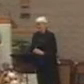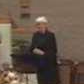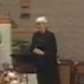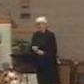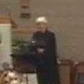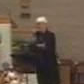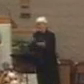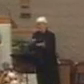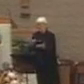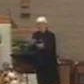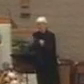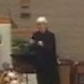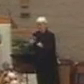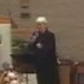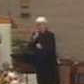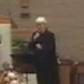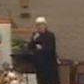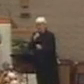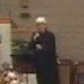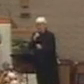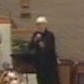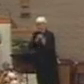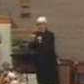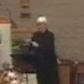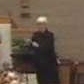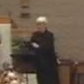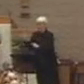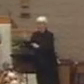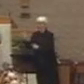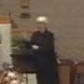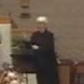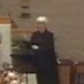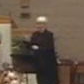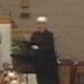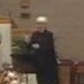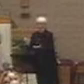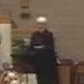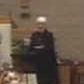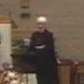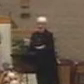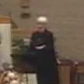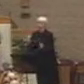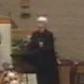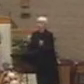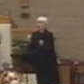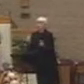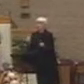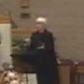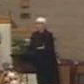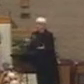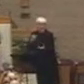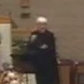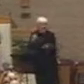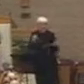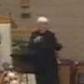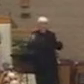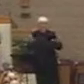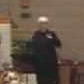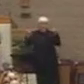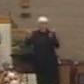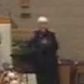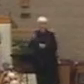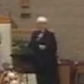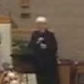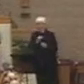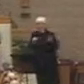He wanted to be able to tell everybody he was going into third grade. So, is there anyone who's celebrating a